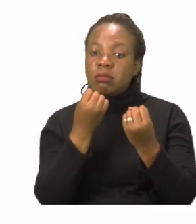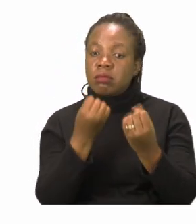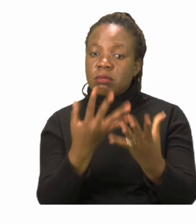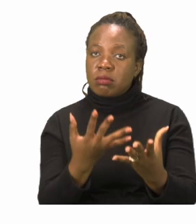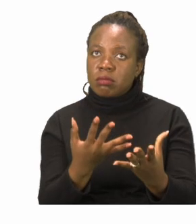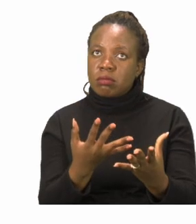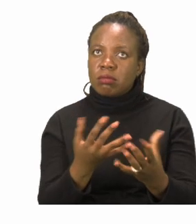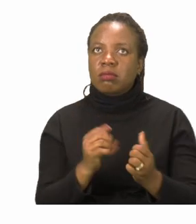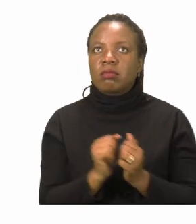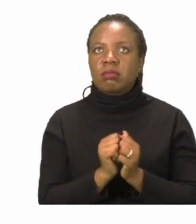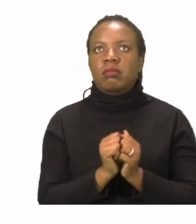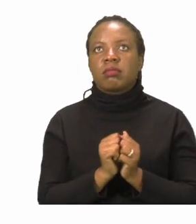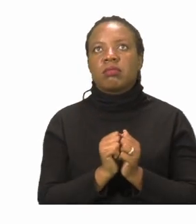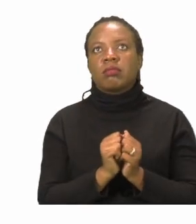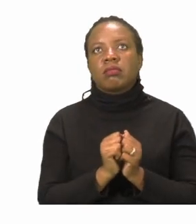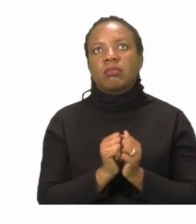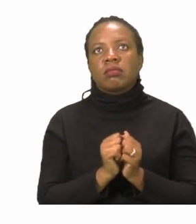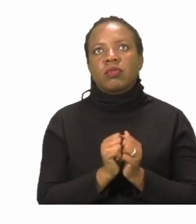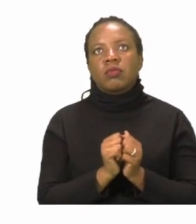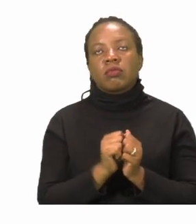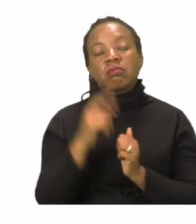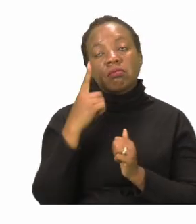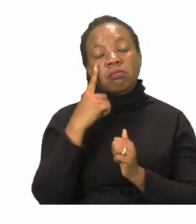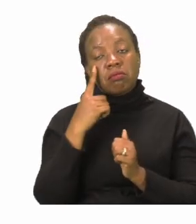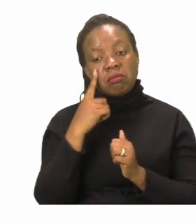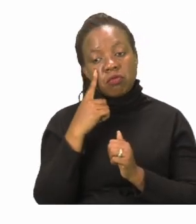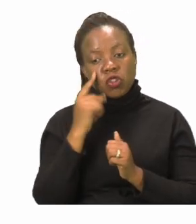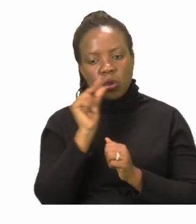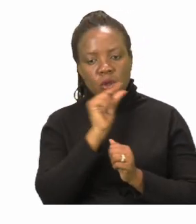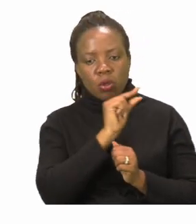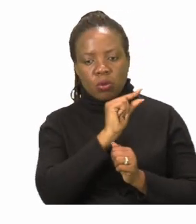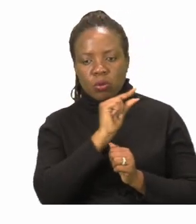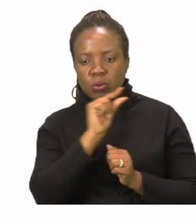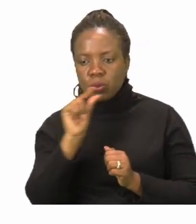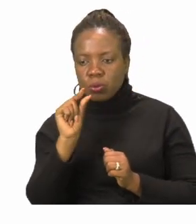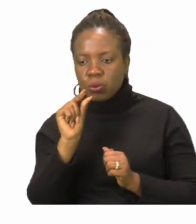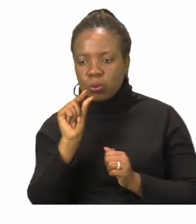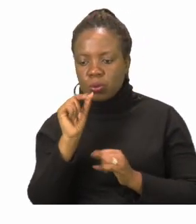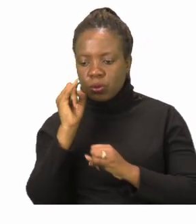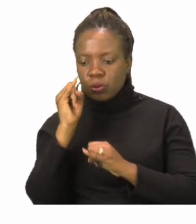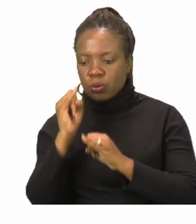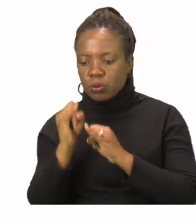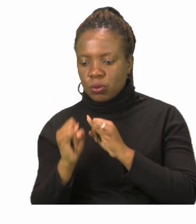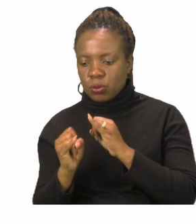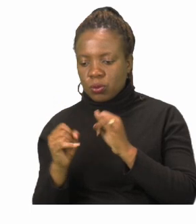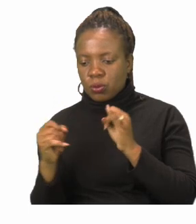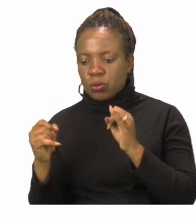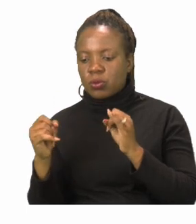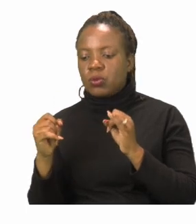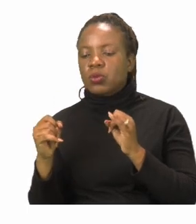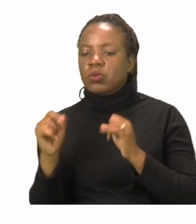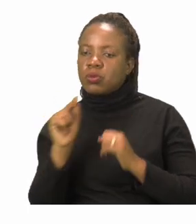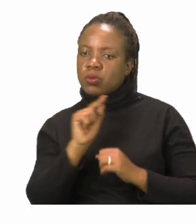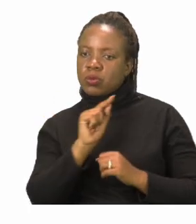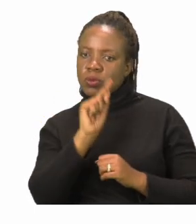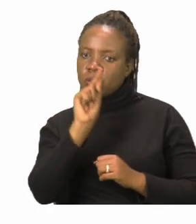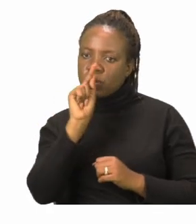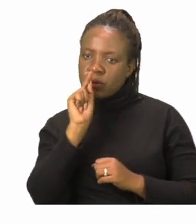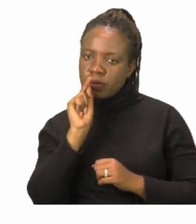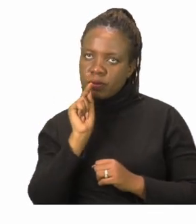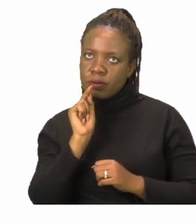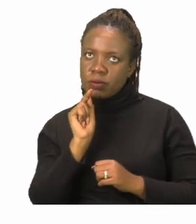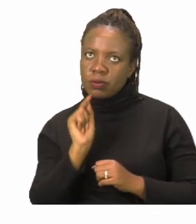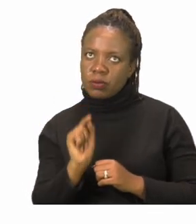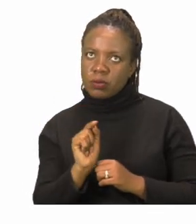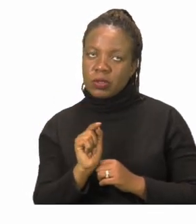as you can see, all of them have question marks at the end. But at the beginning, they also use question